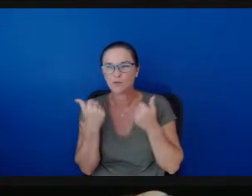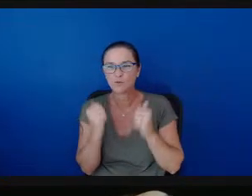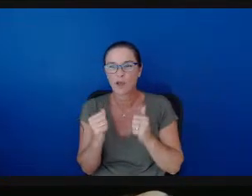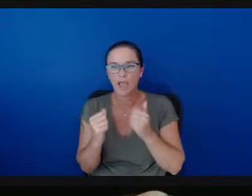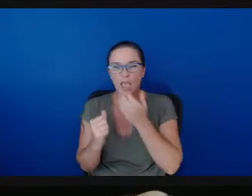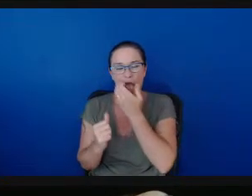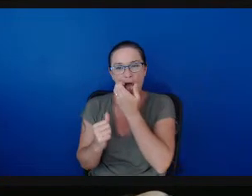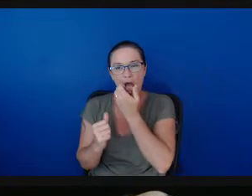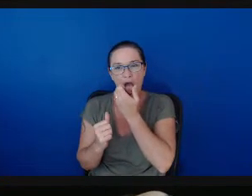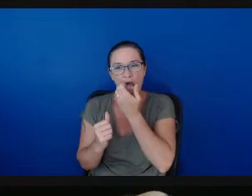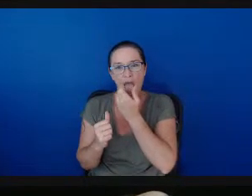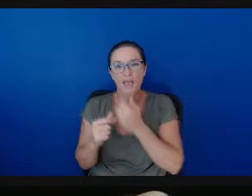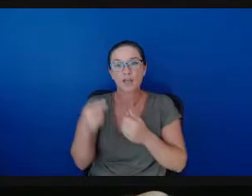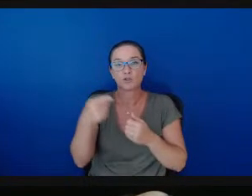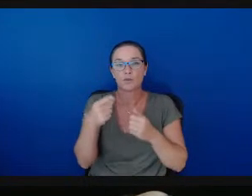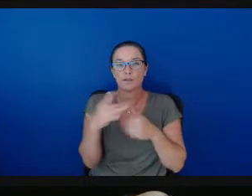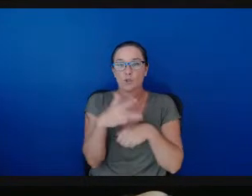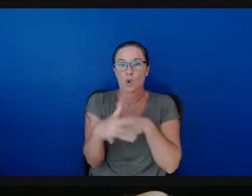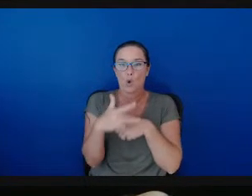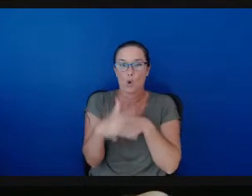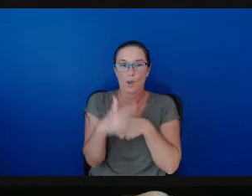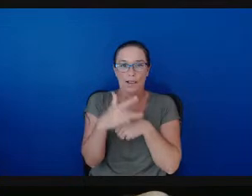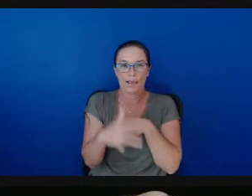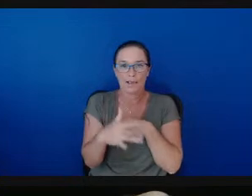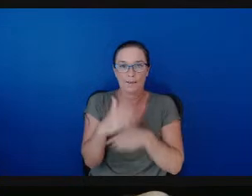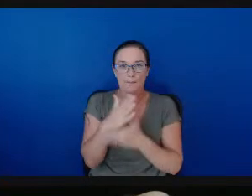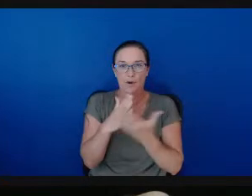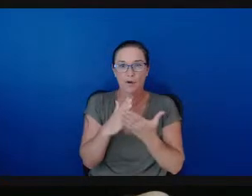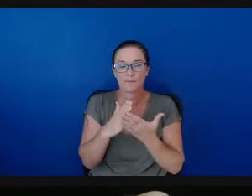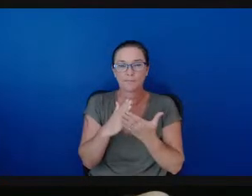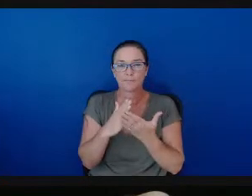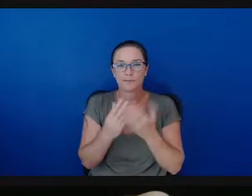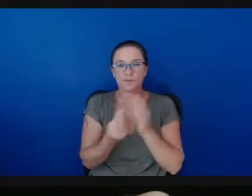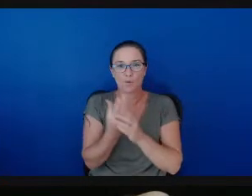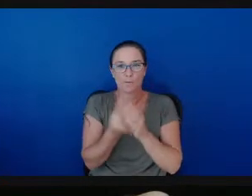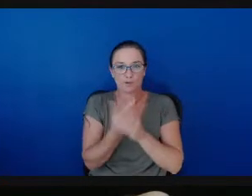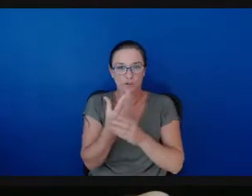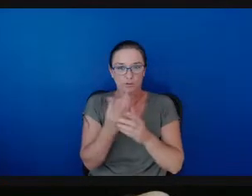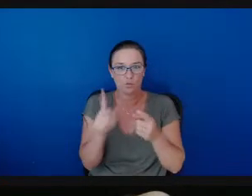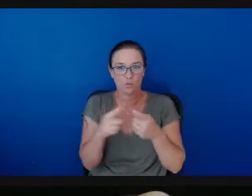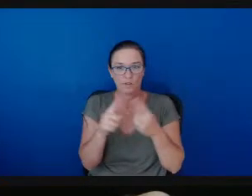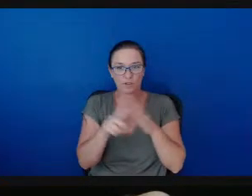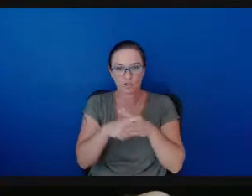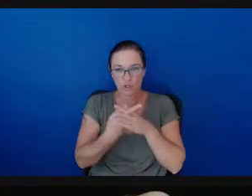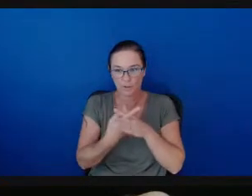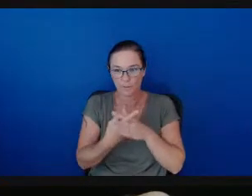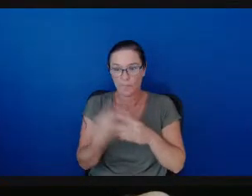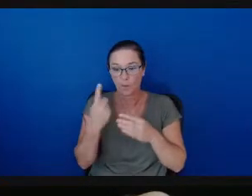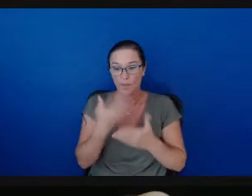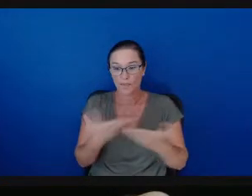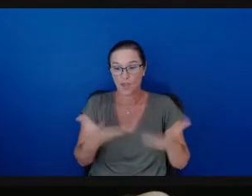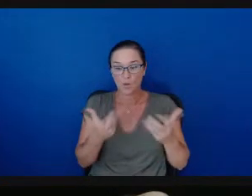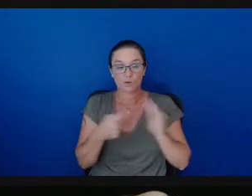So this is the early on phase of the eruption to kind of start off, right? One thing I want to point out